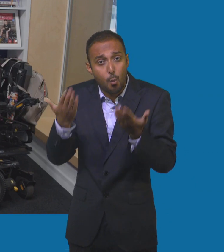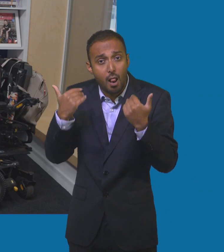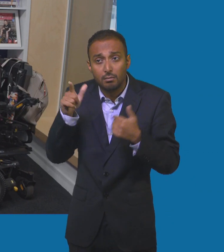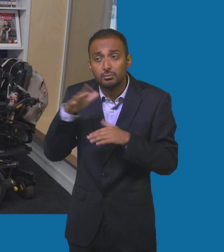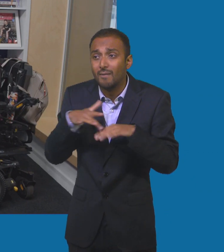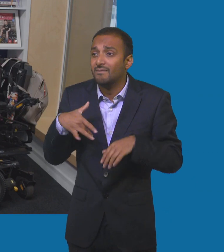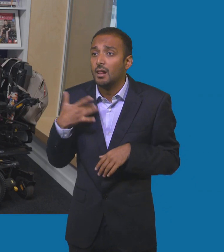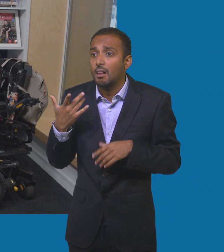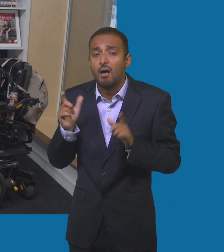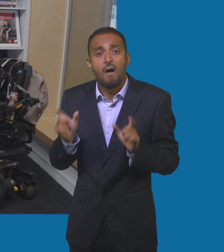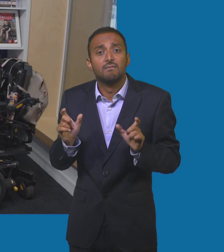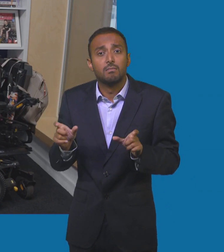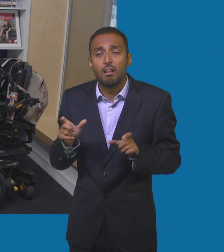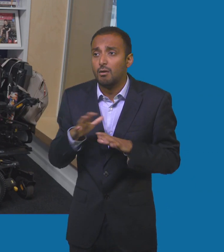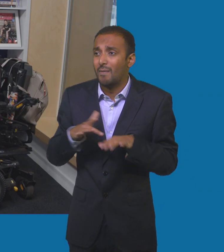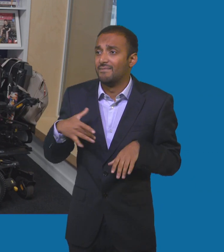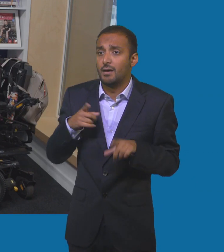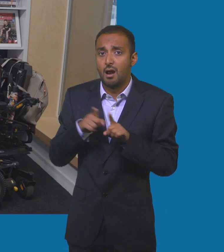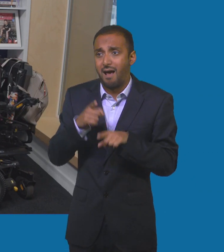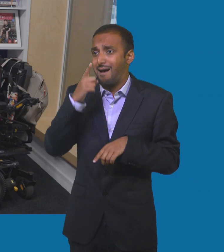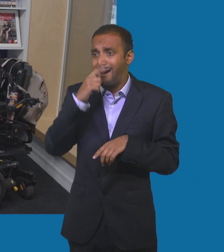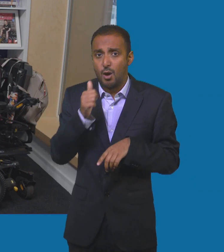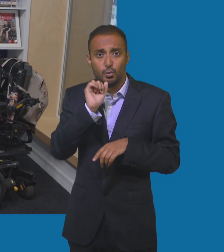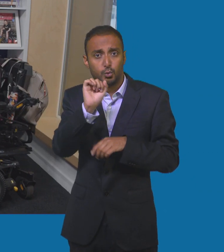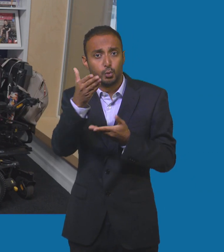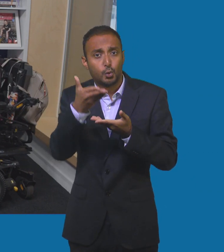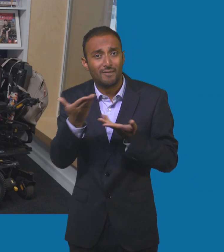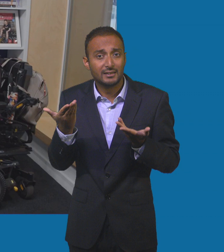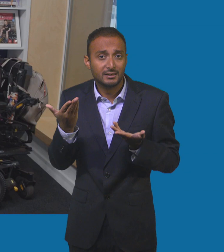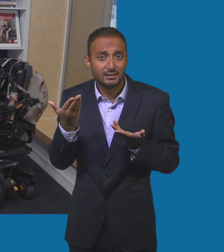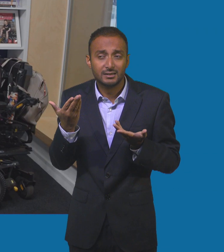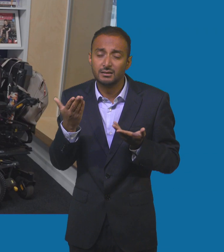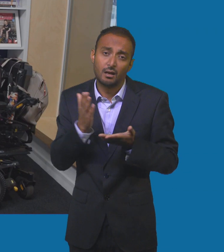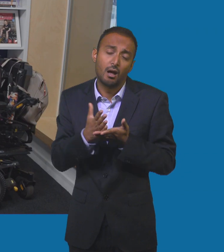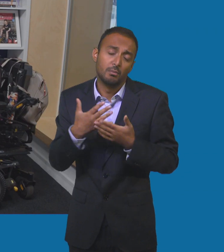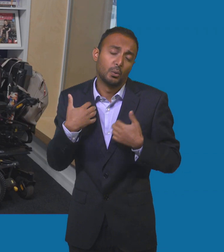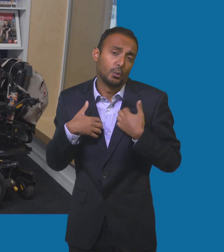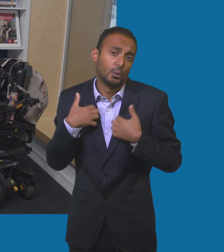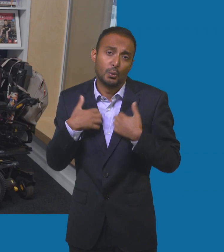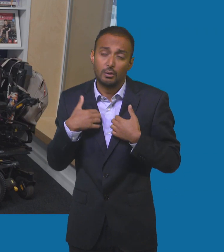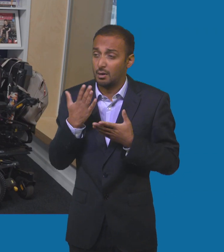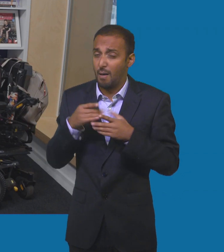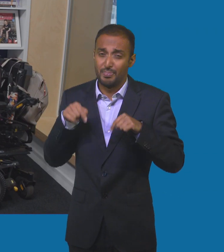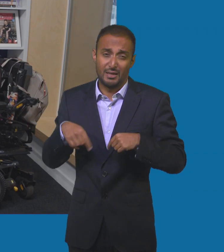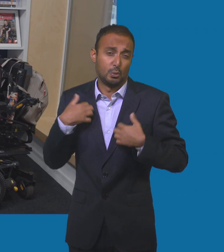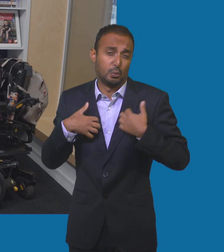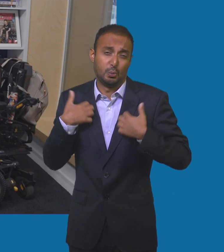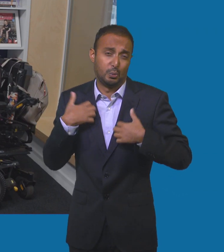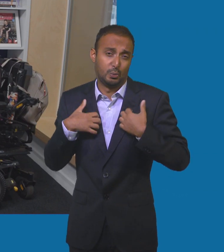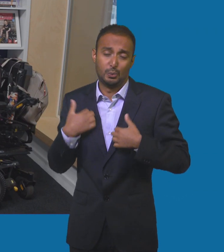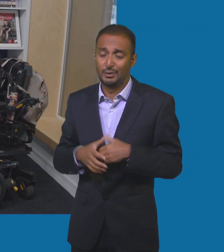comfortable. They don't feel like they can approach or utilise this. So interesting. I find this absolutely fascinating.